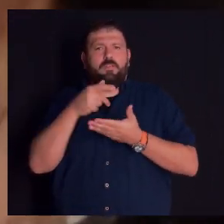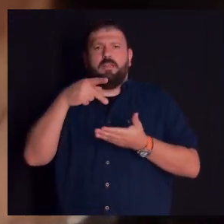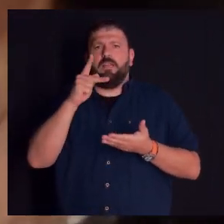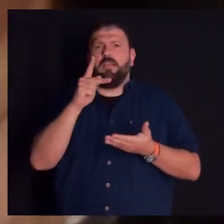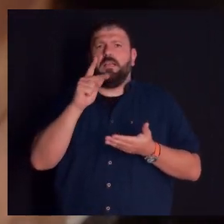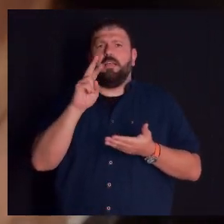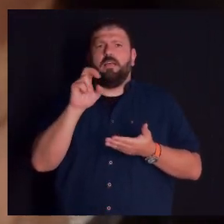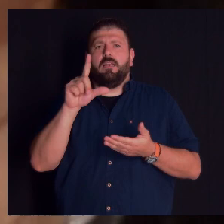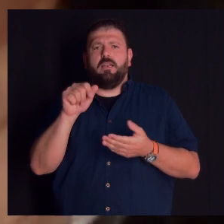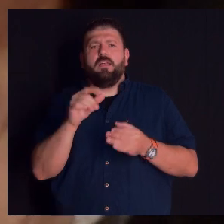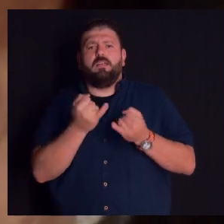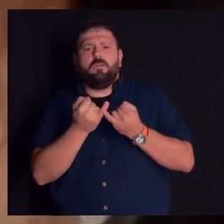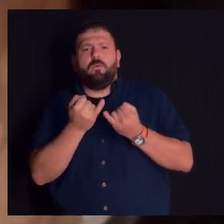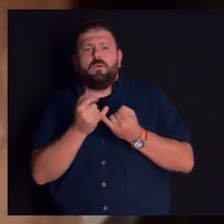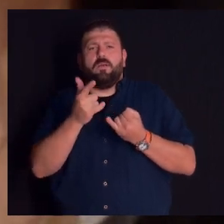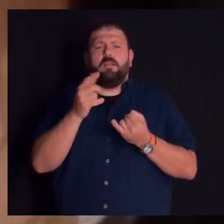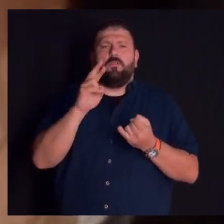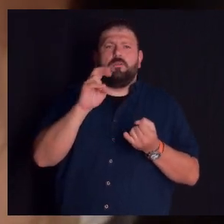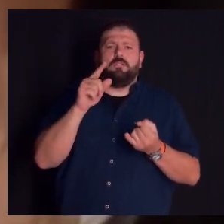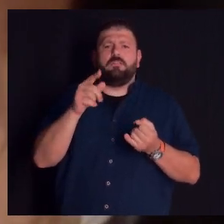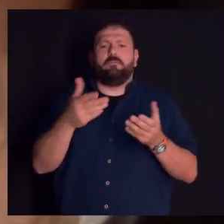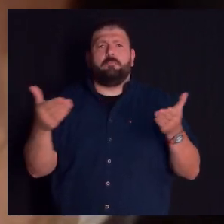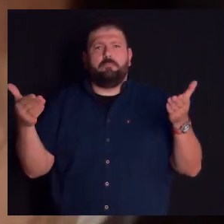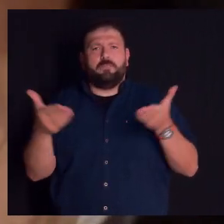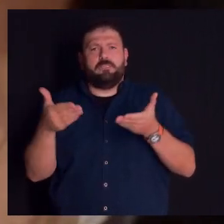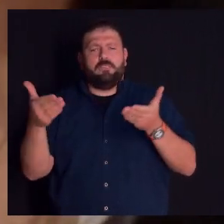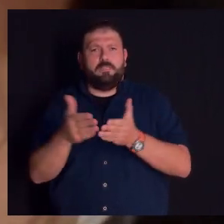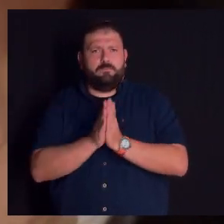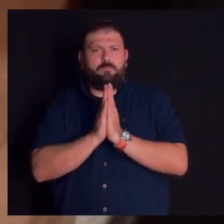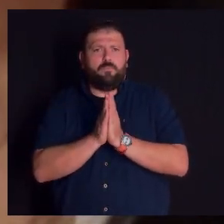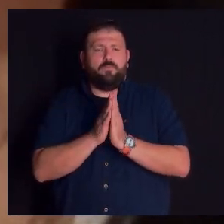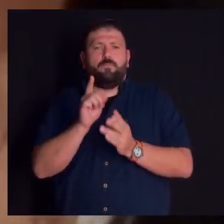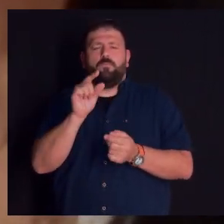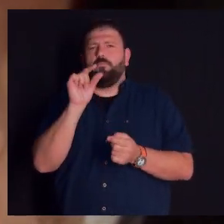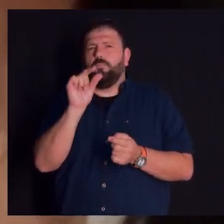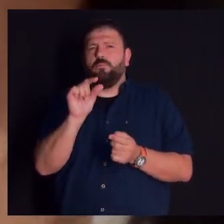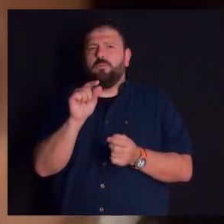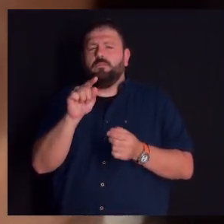Felix, Carla, or Richard, I don't want to introduce yourselves.